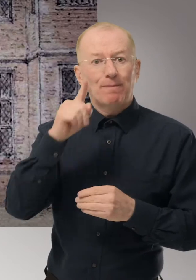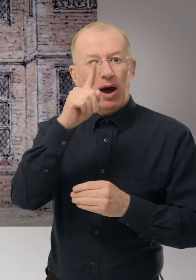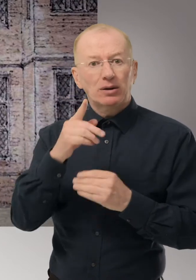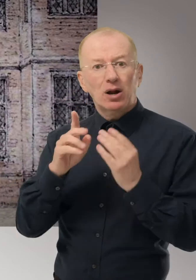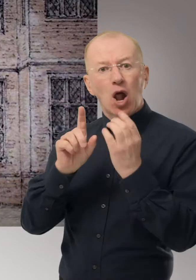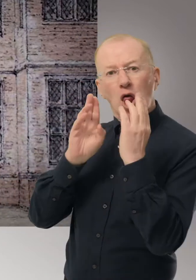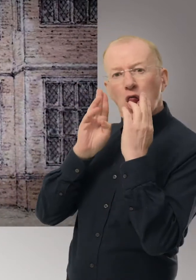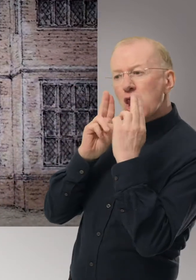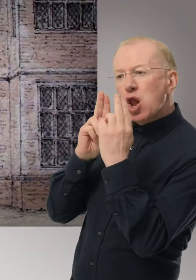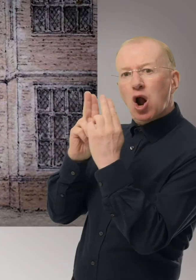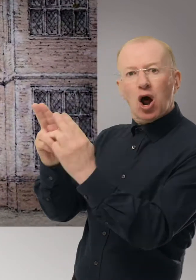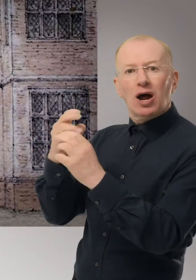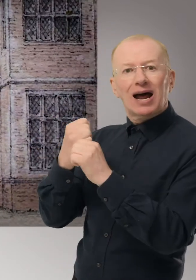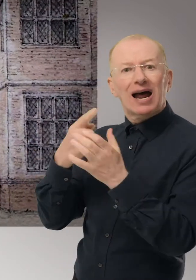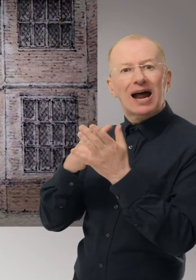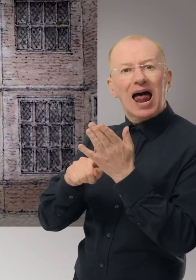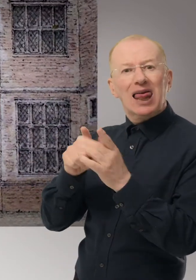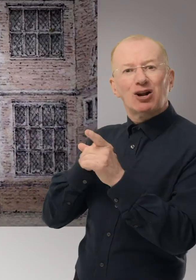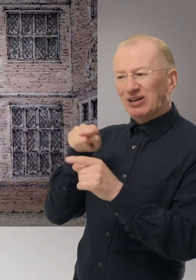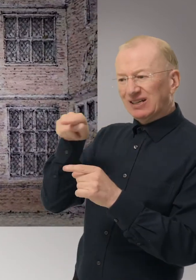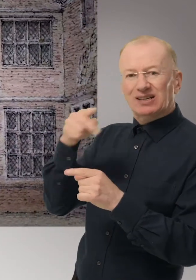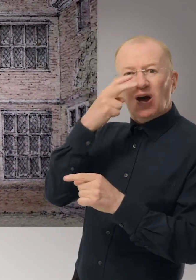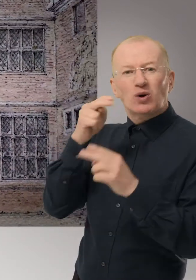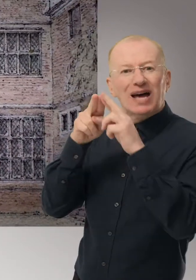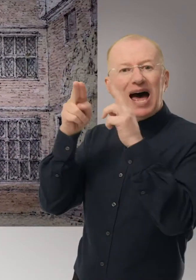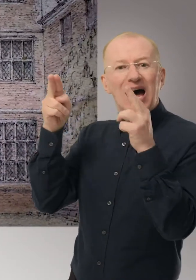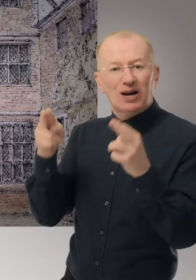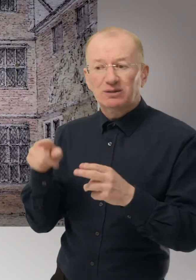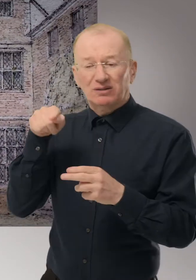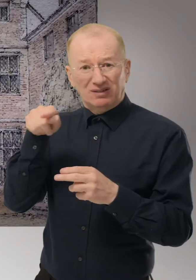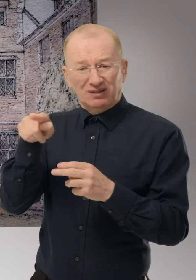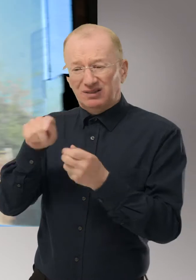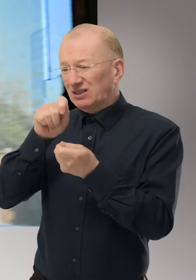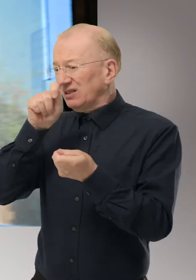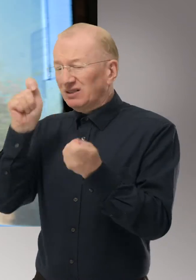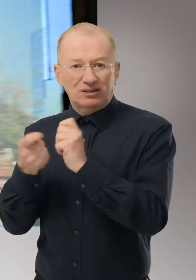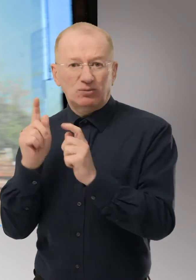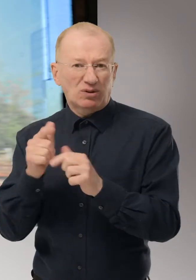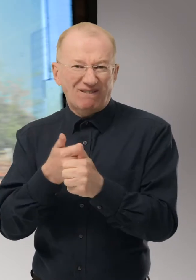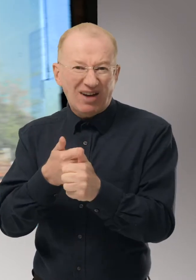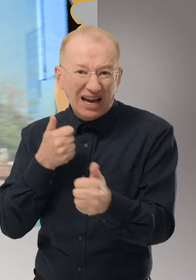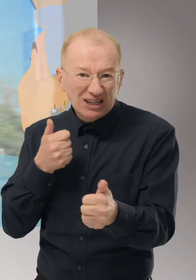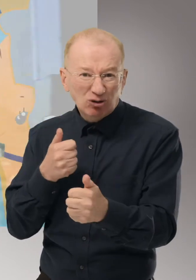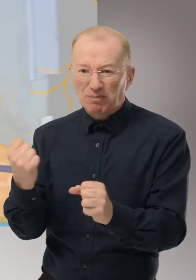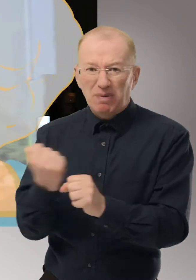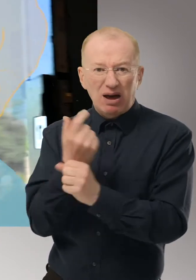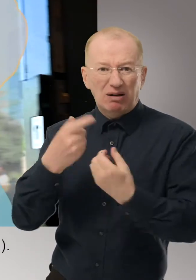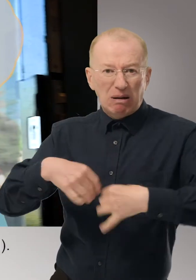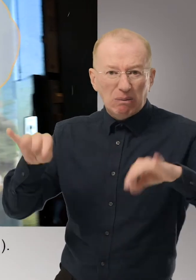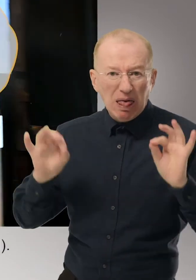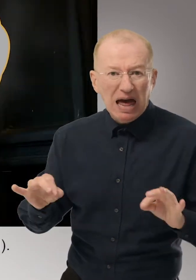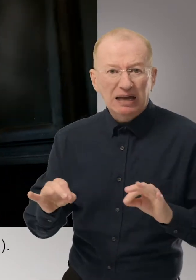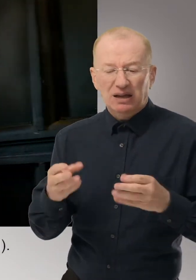house. However, his noble calling was rather overshadowed by the blanket cleaning and felting factory that he also ran